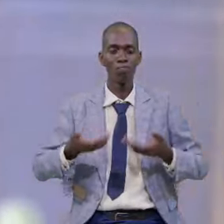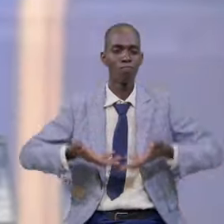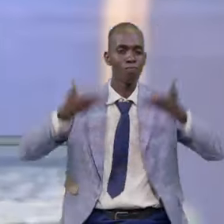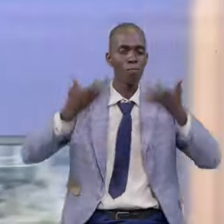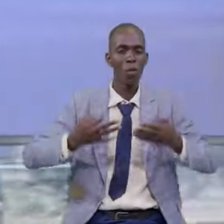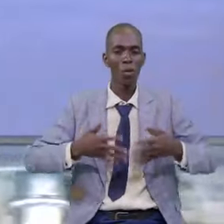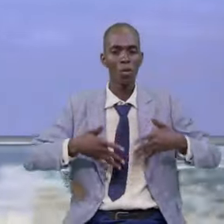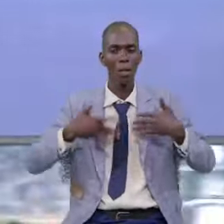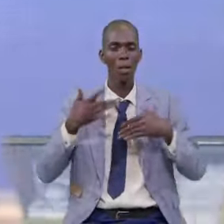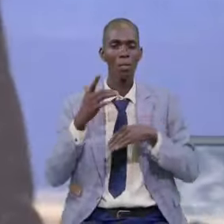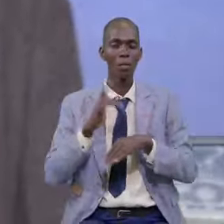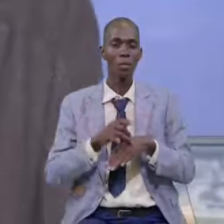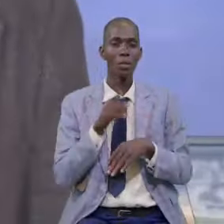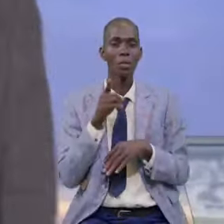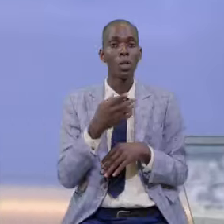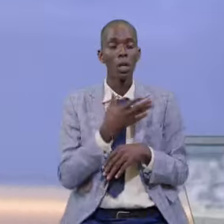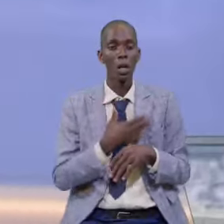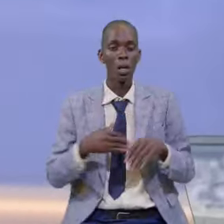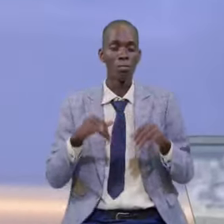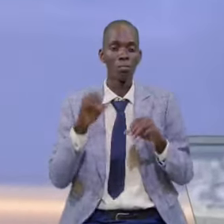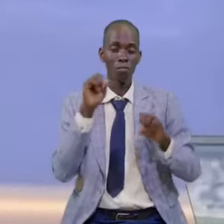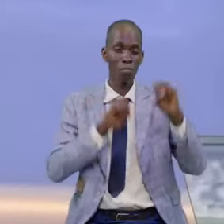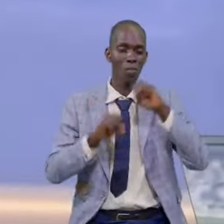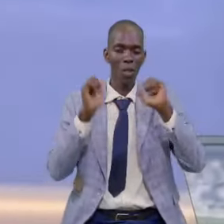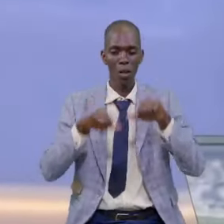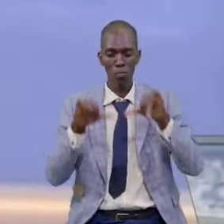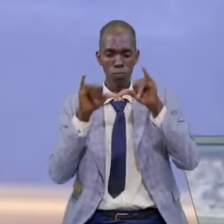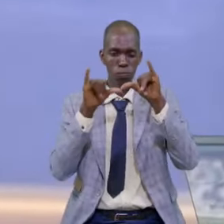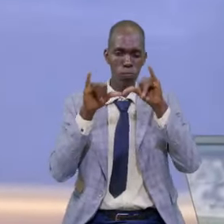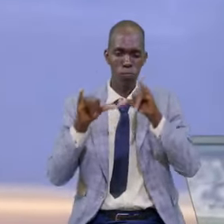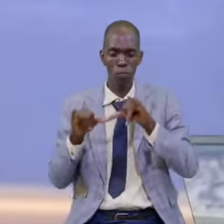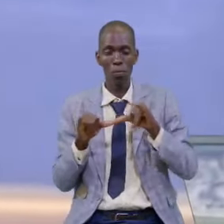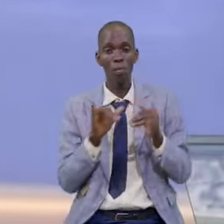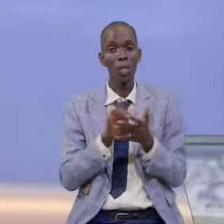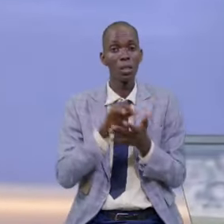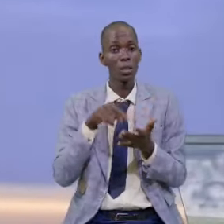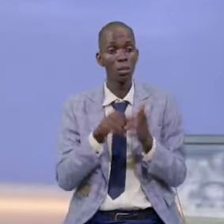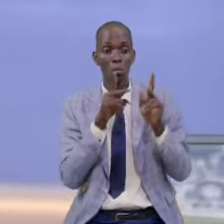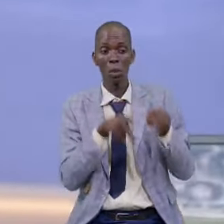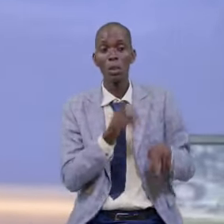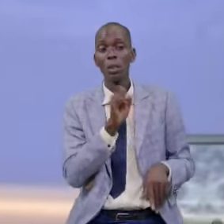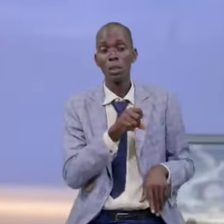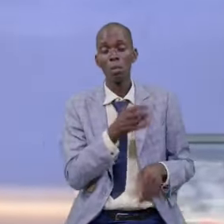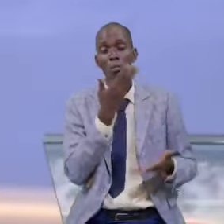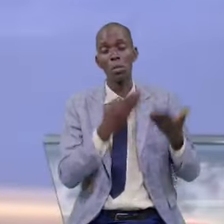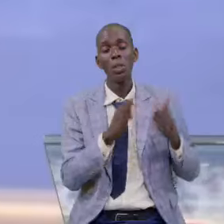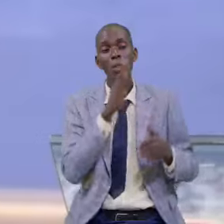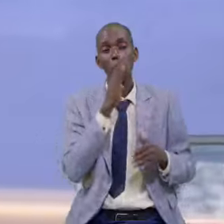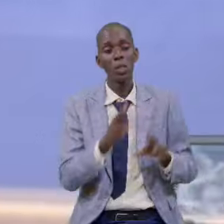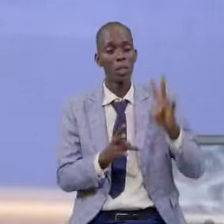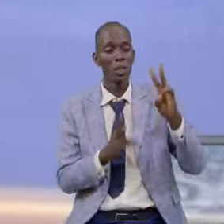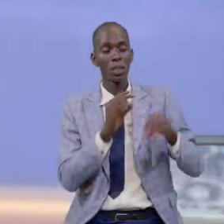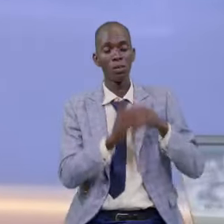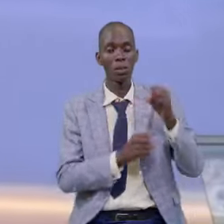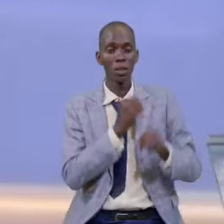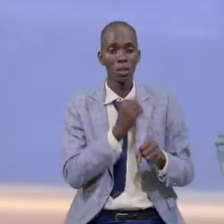can measure that this person, although he is 70 chronologically, he is 50 when